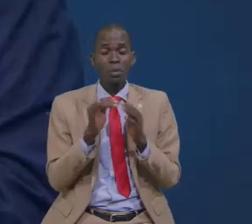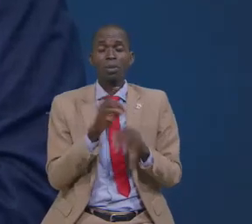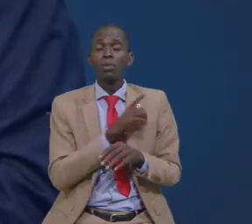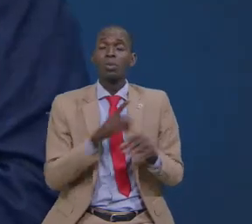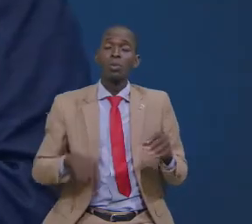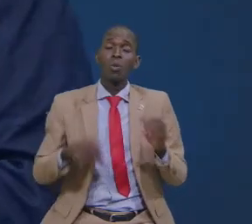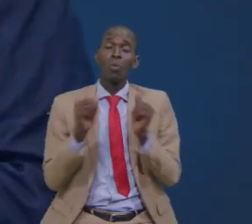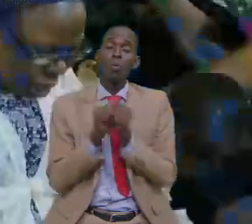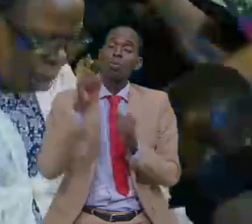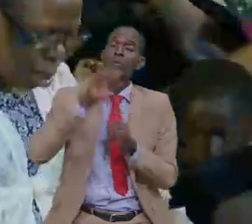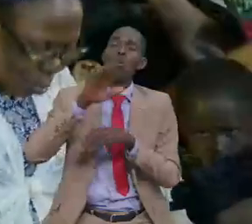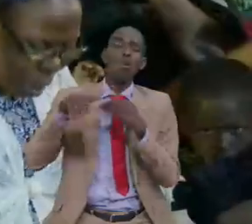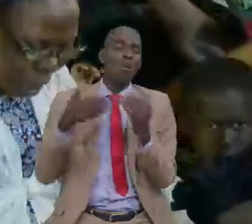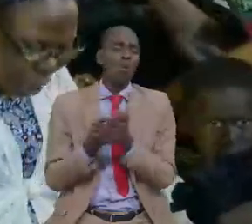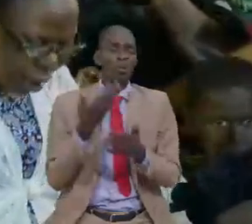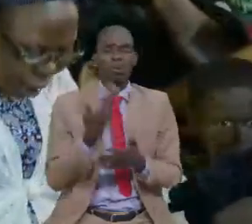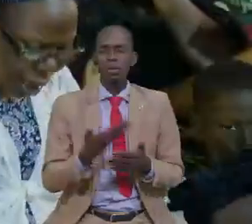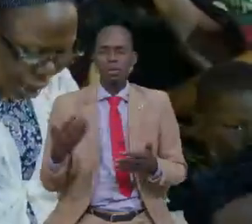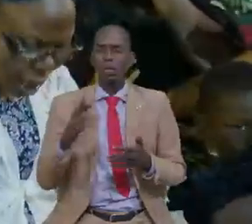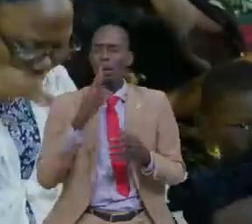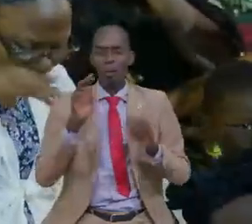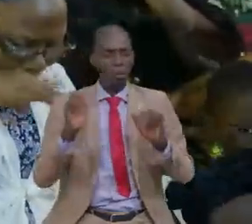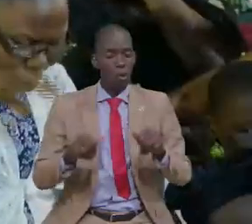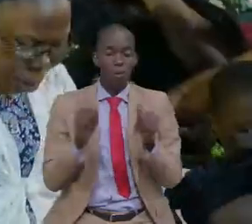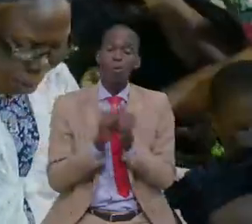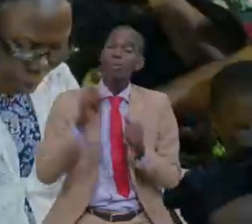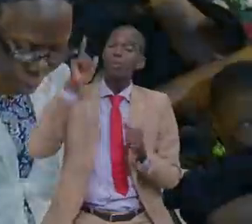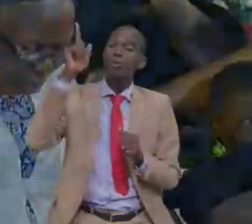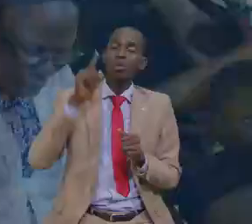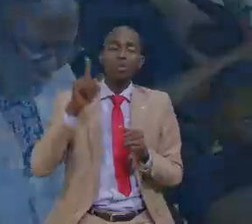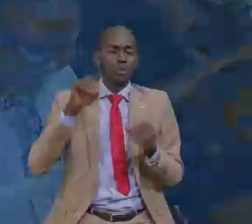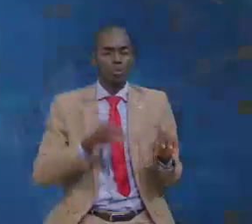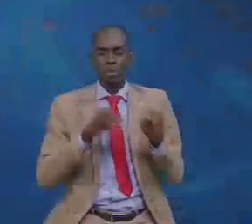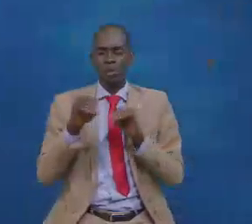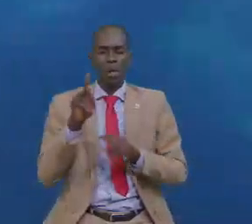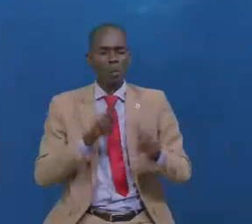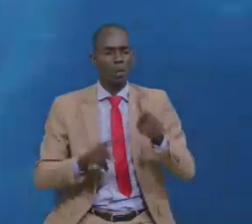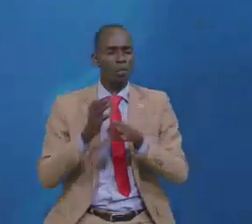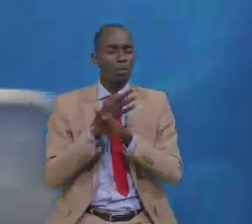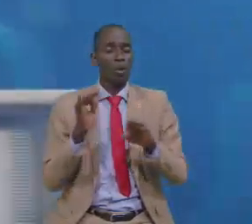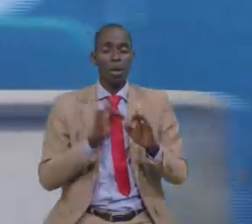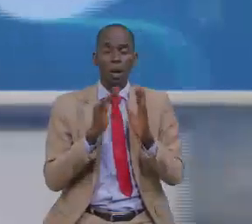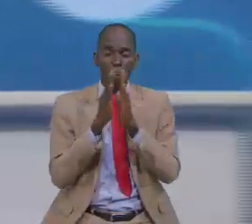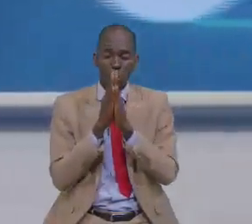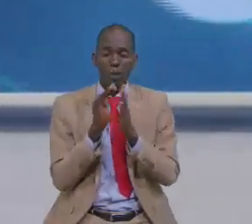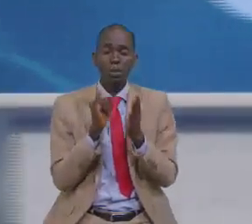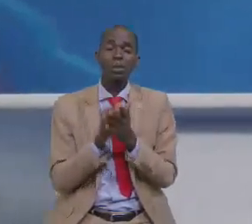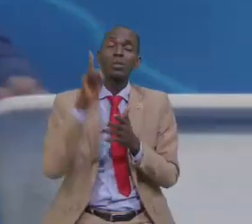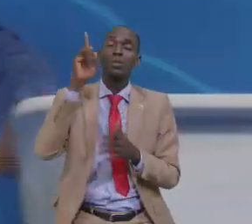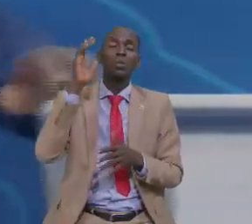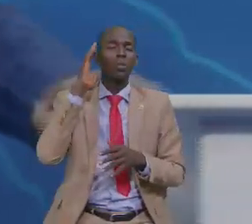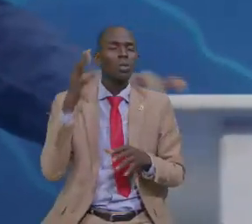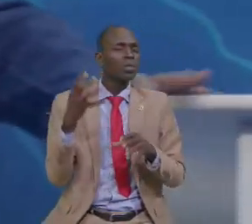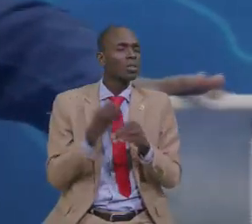all things are possible which you your sake people free I pray that you take all